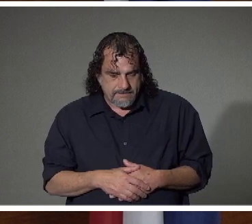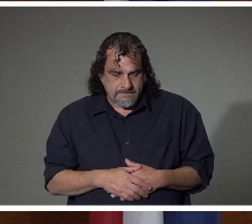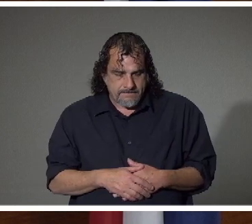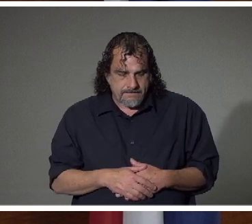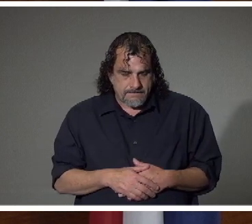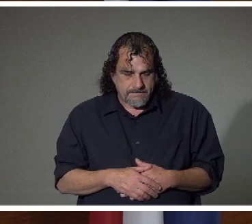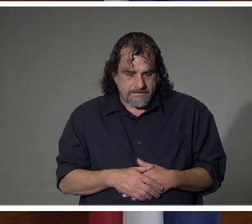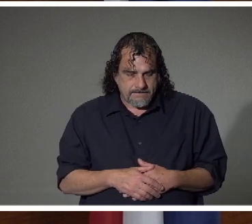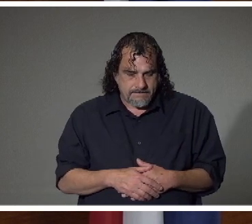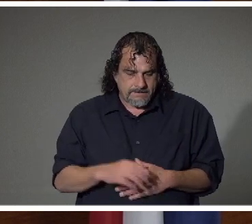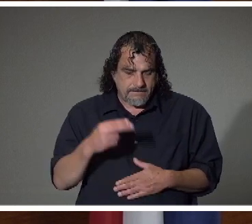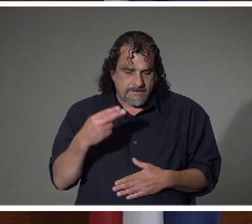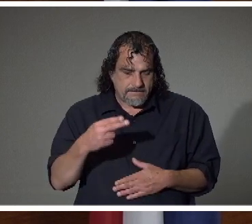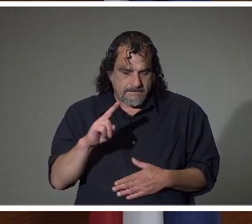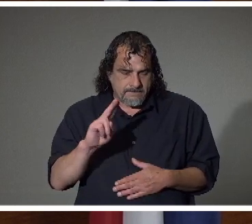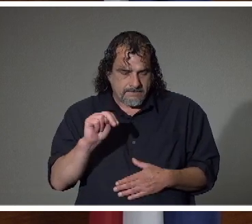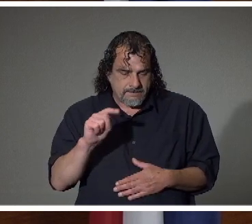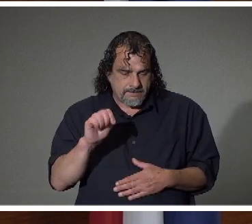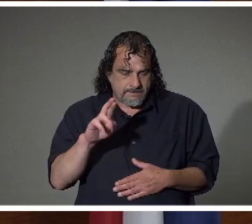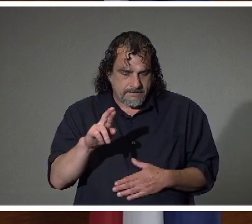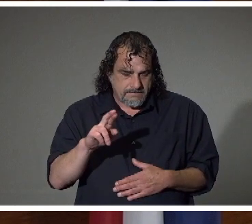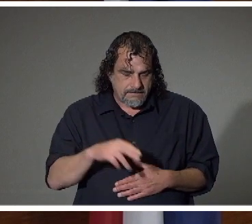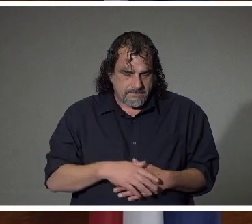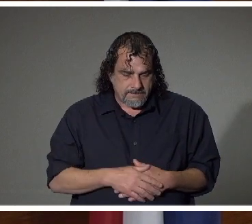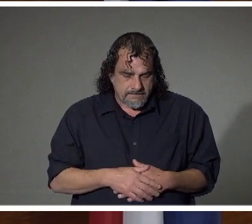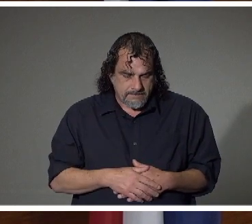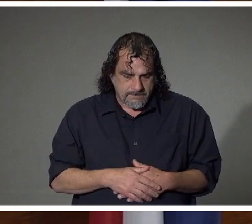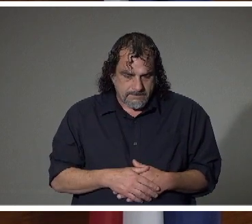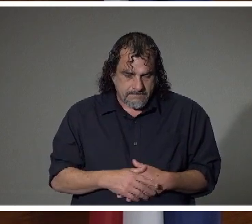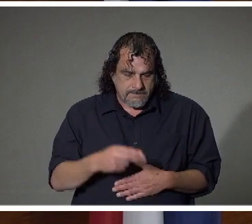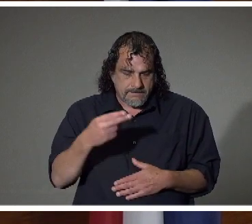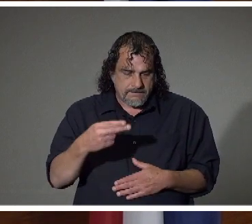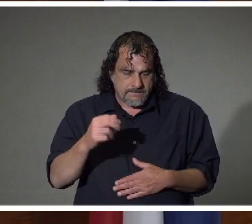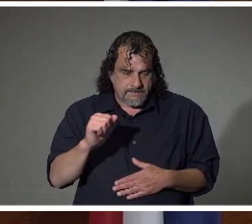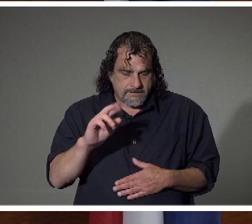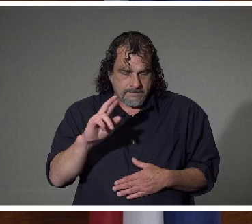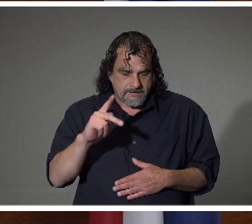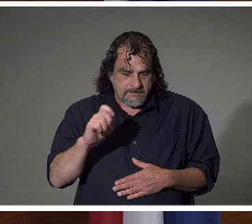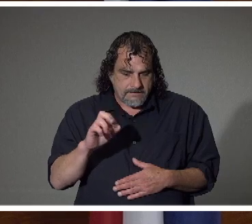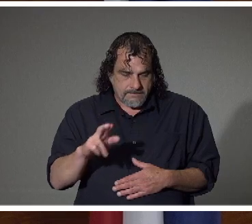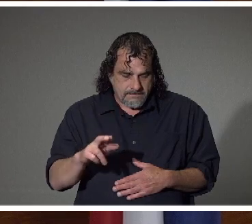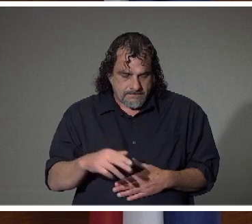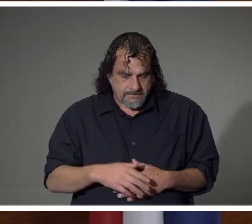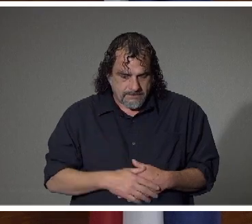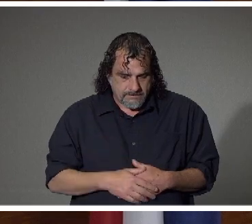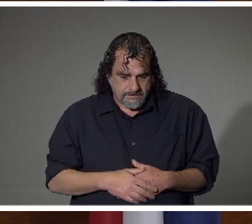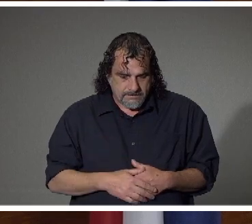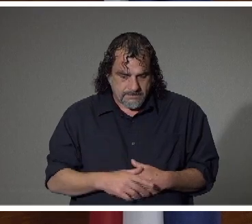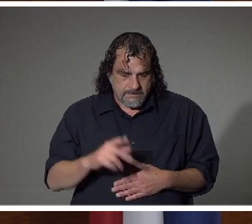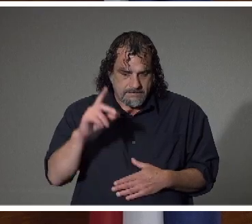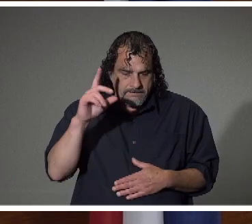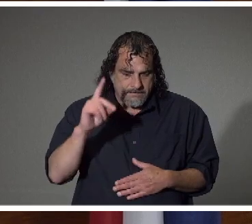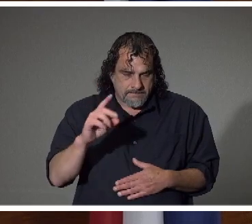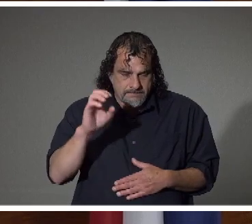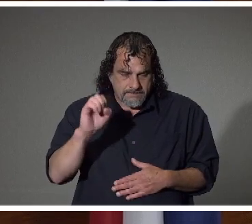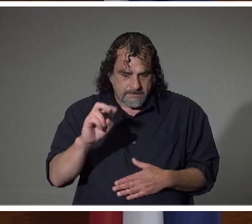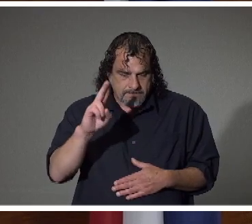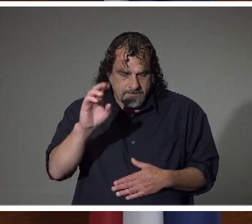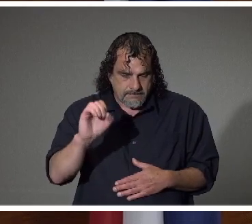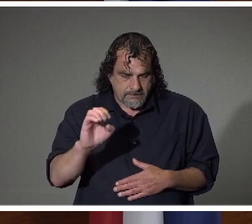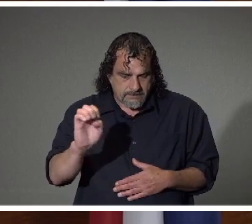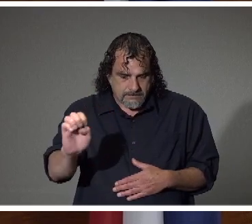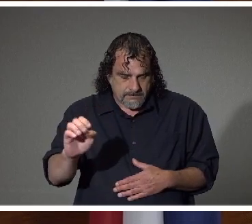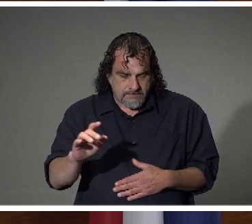number 5 to Hunter Likens. Happy number 3 to Harper Skeen. Happy number 10 to Deuce Ring. Happy